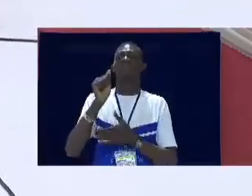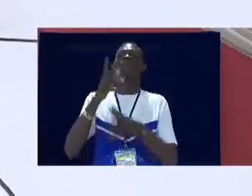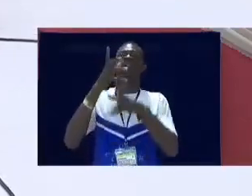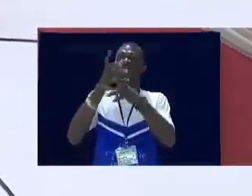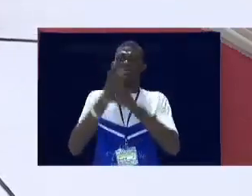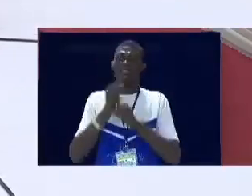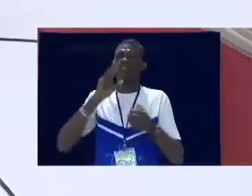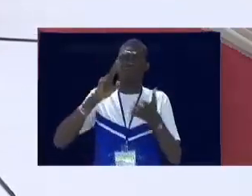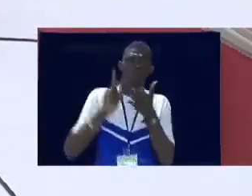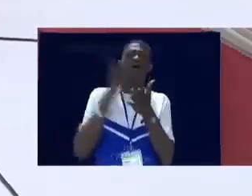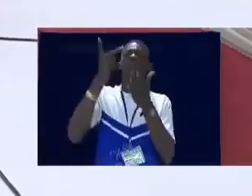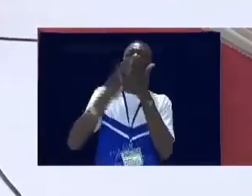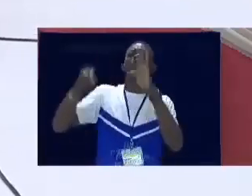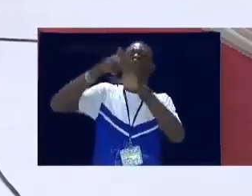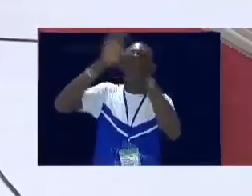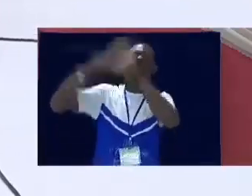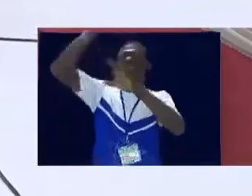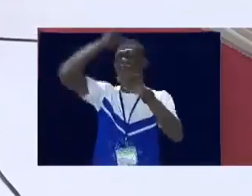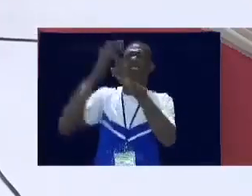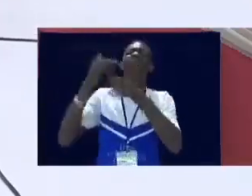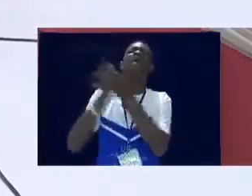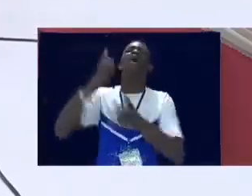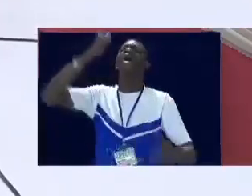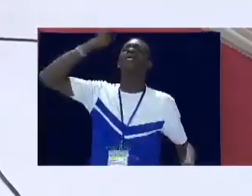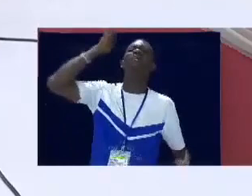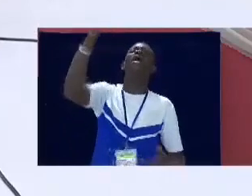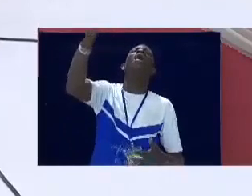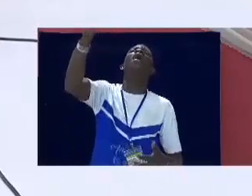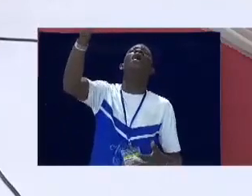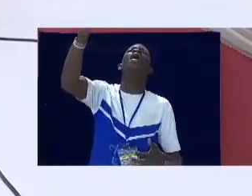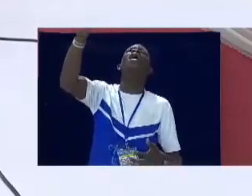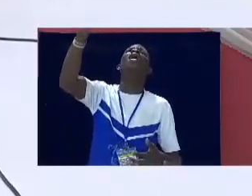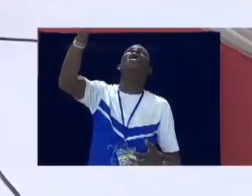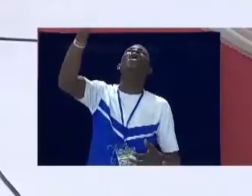Receive the double portion. Amen.